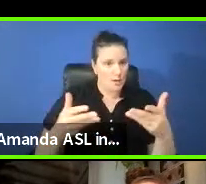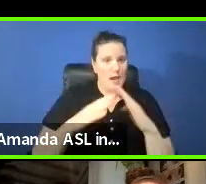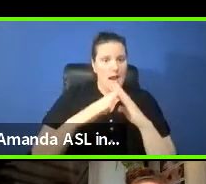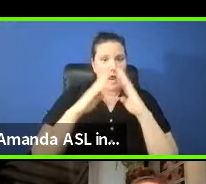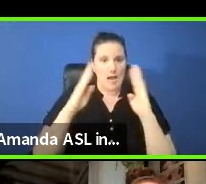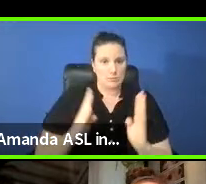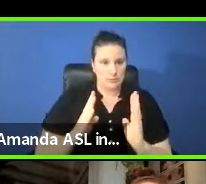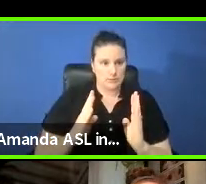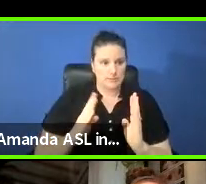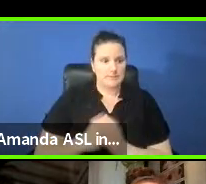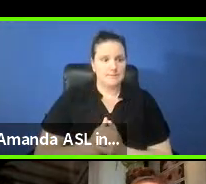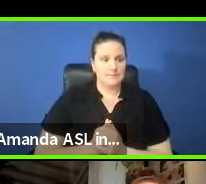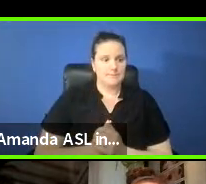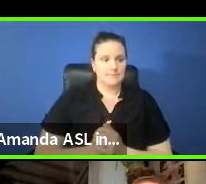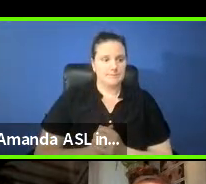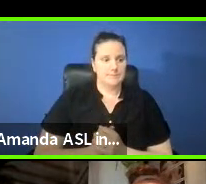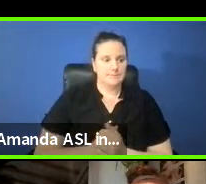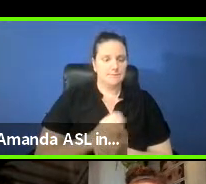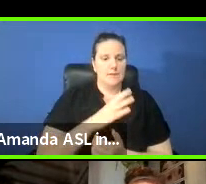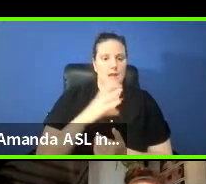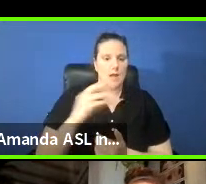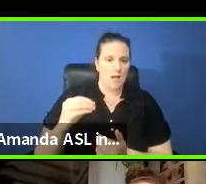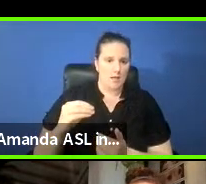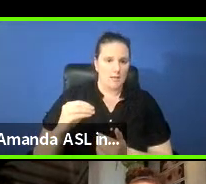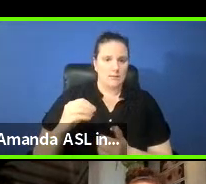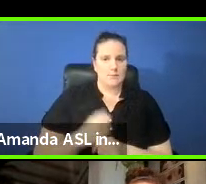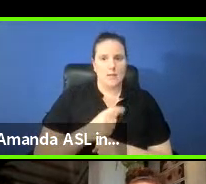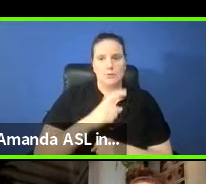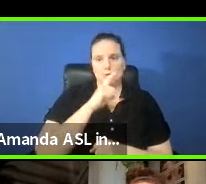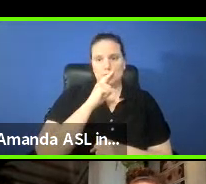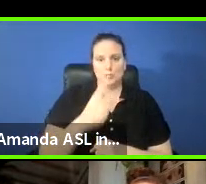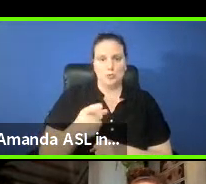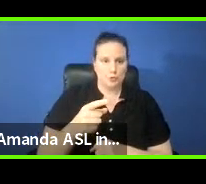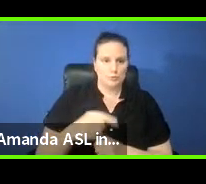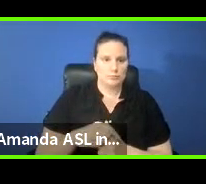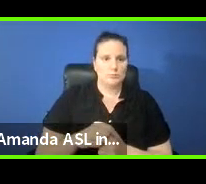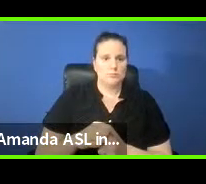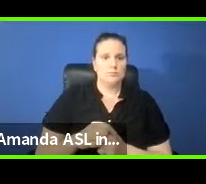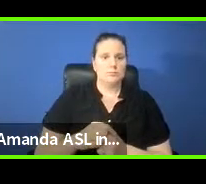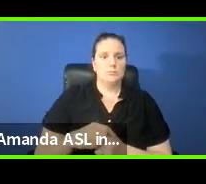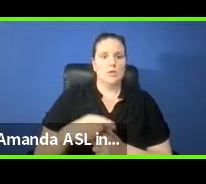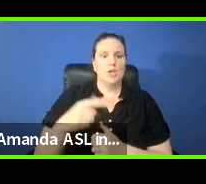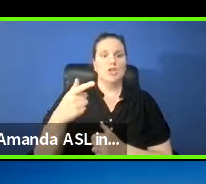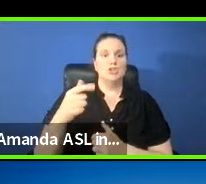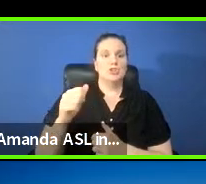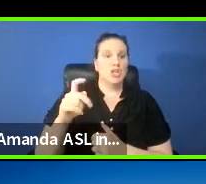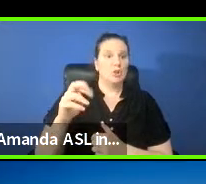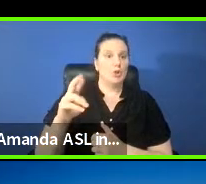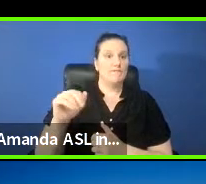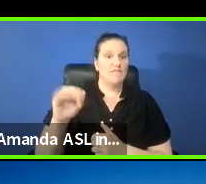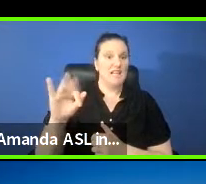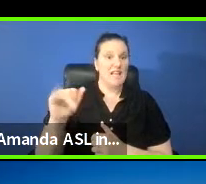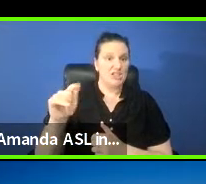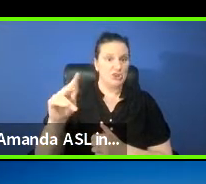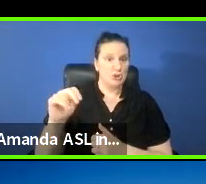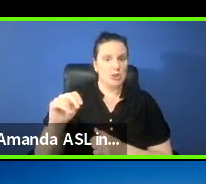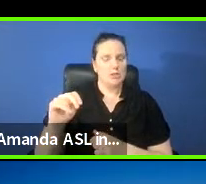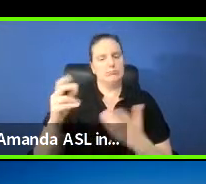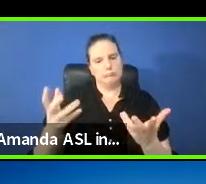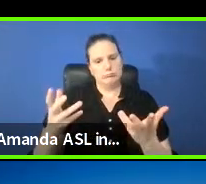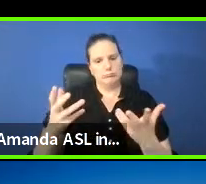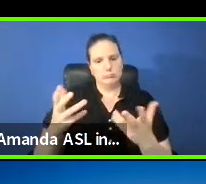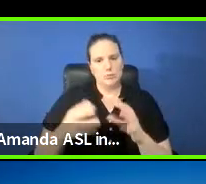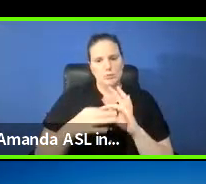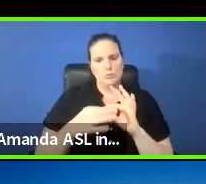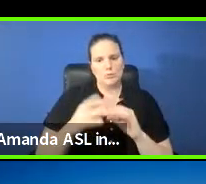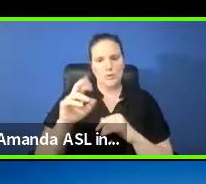housing and making sure gentrification, even though it's a reality, making